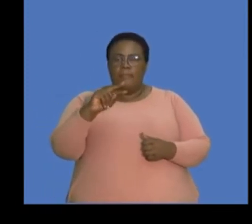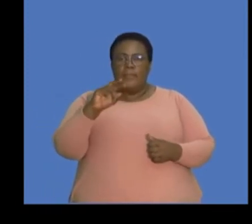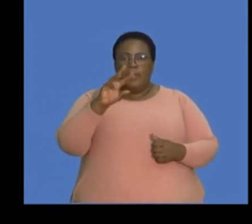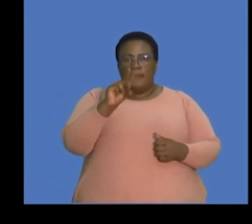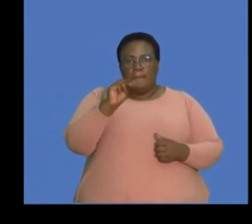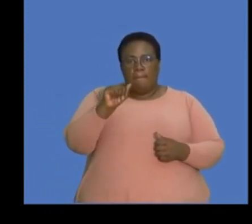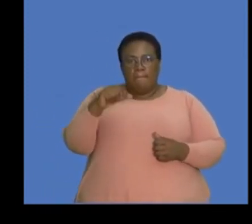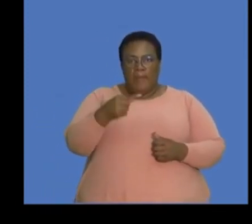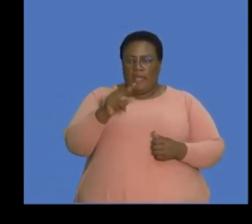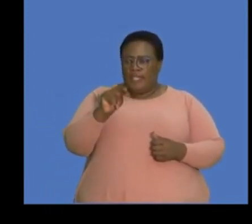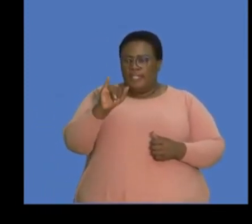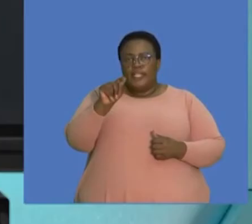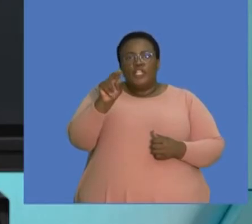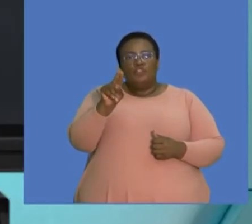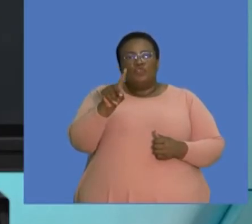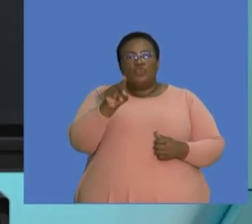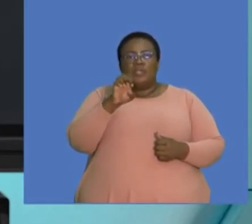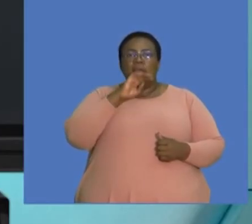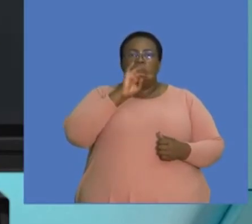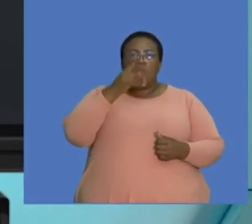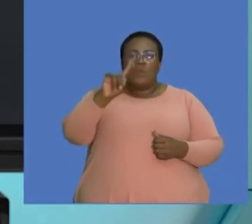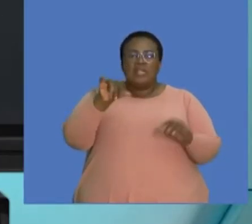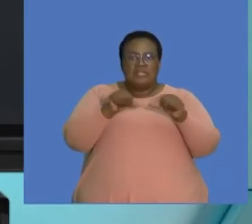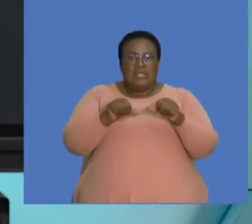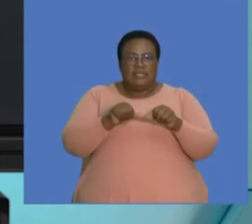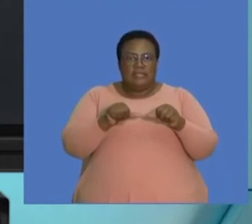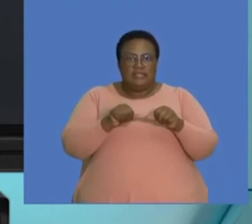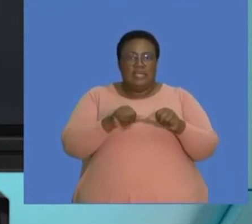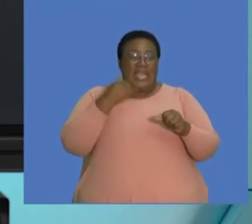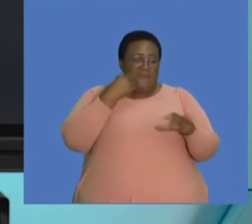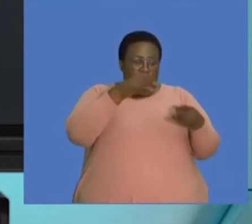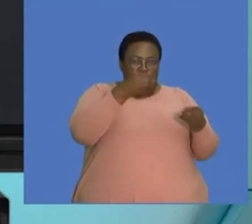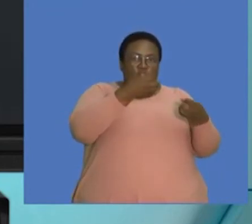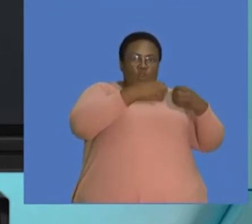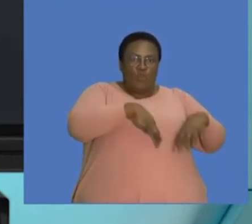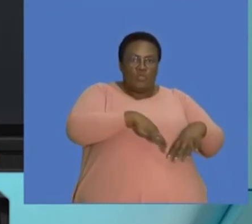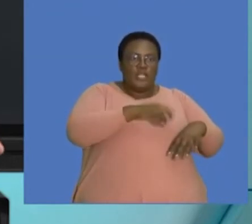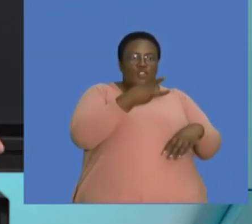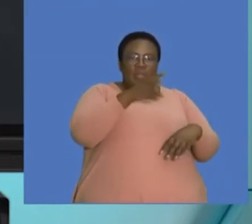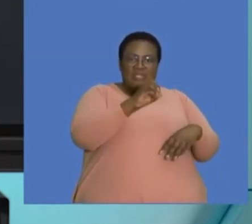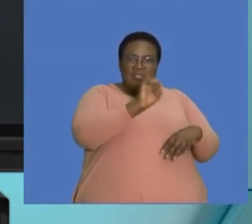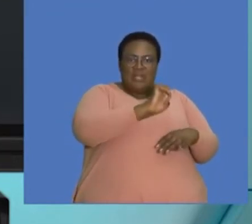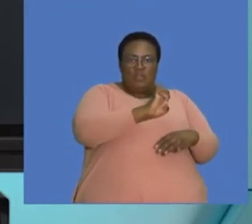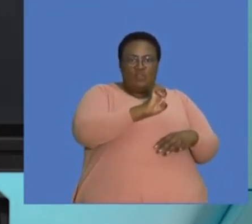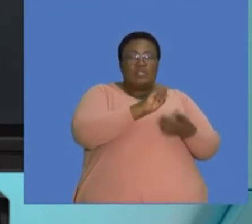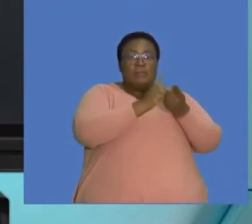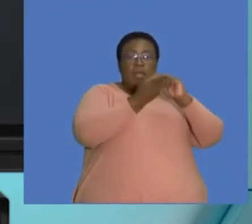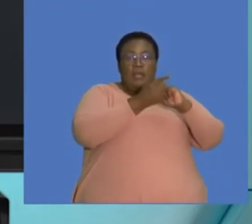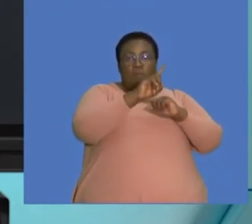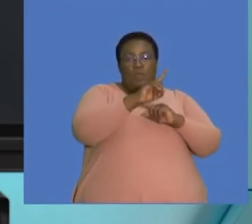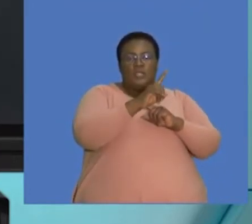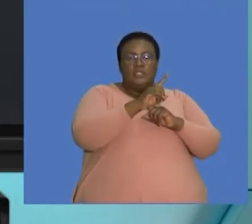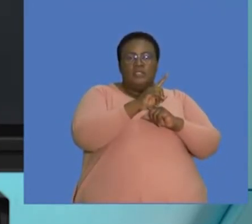material loses, let's say 20 electrons, okay, it becomes positive. While again,